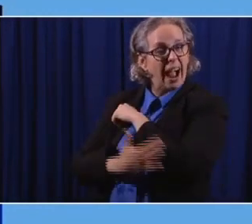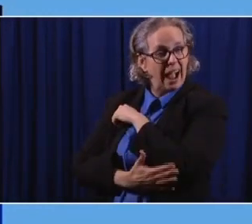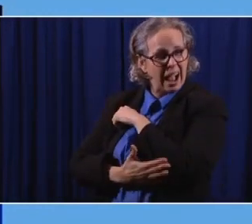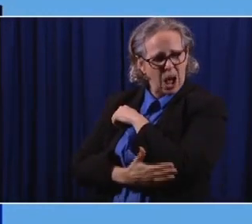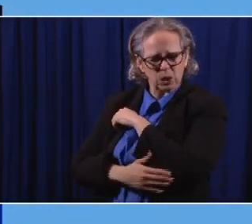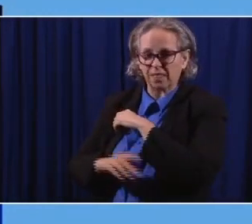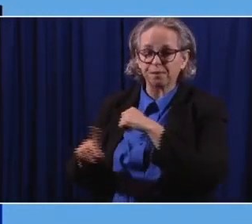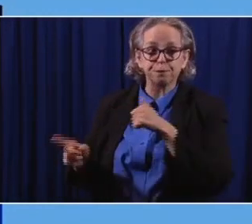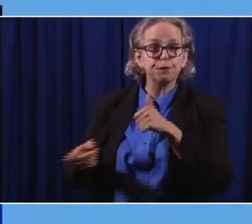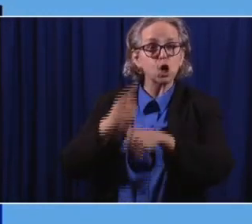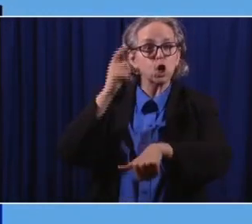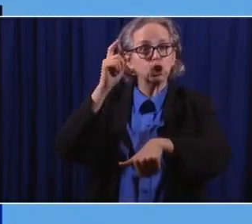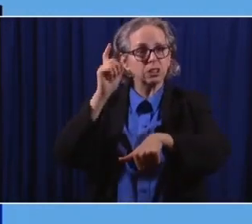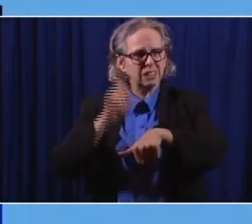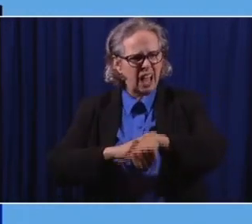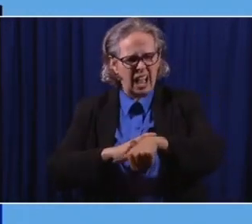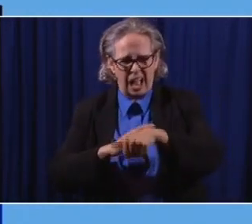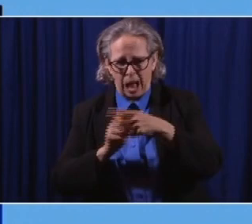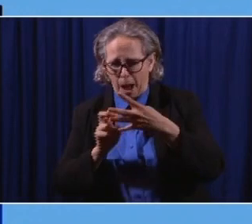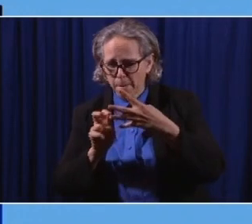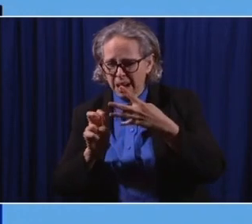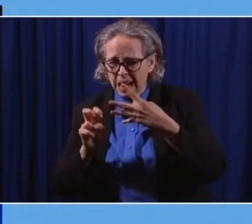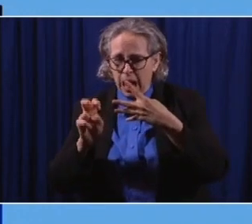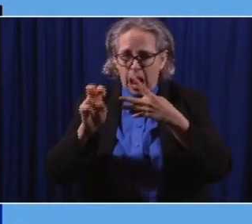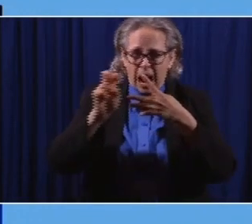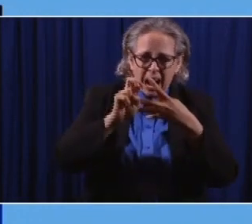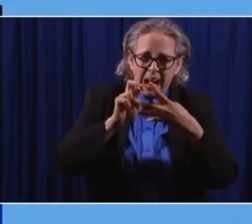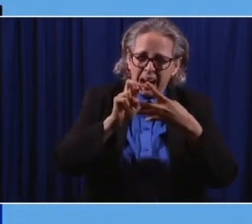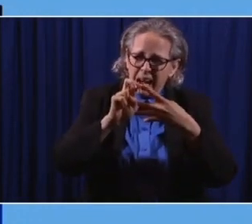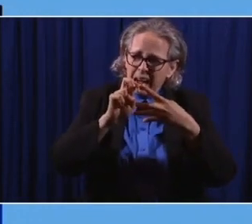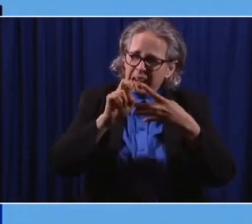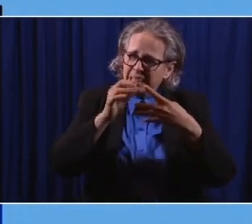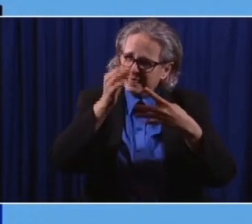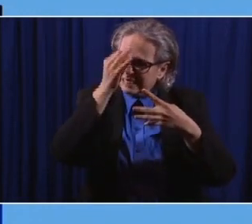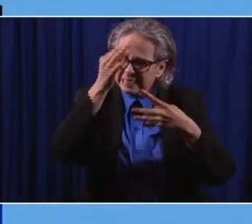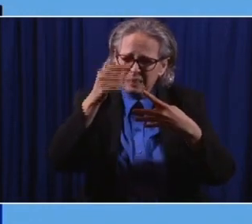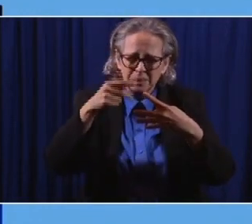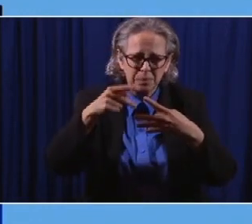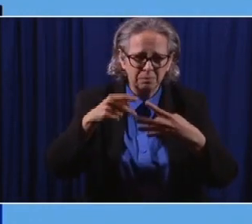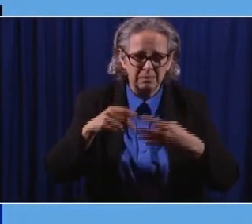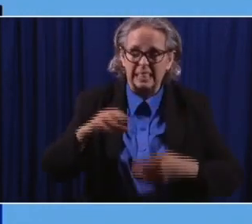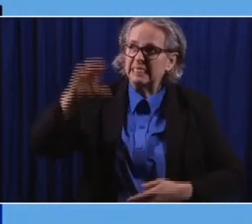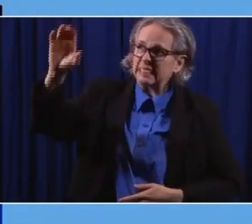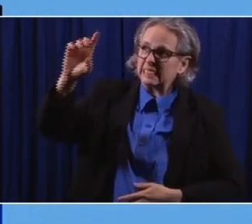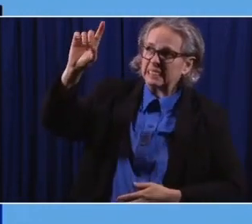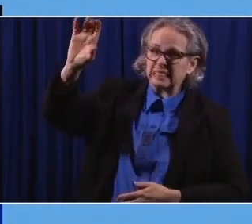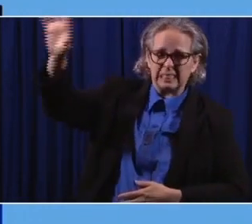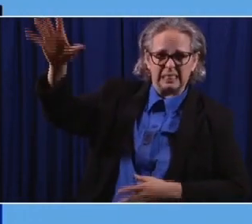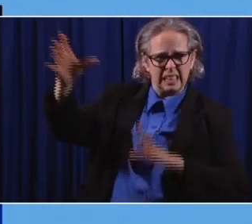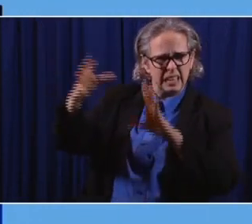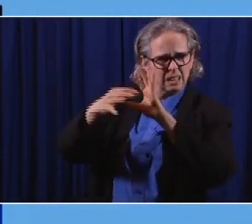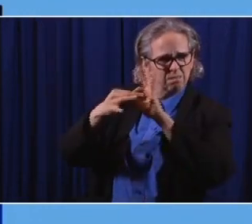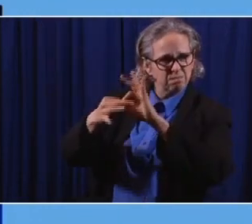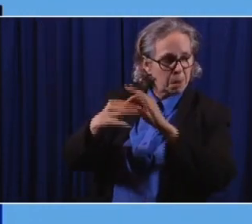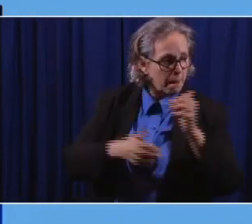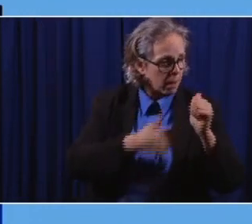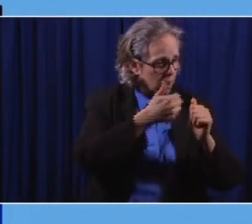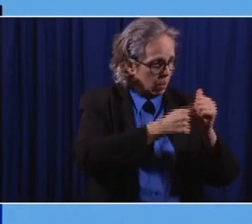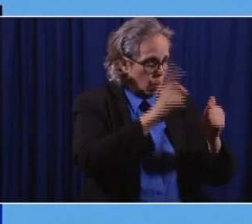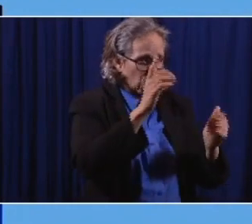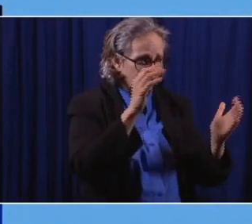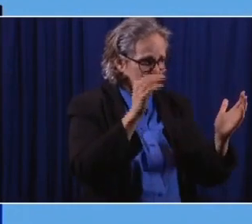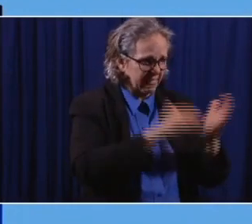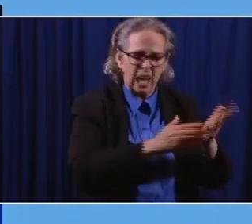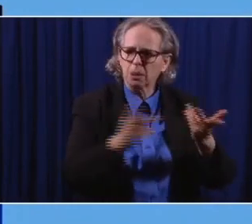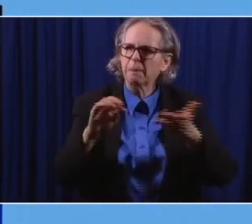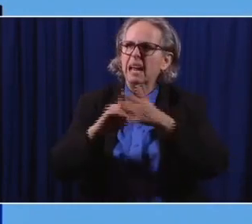alert system started 4 months ago. The county also exceeds the CDC's threshold for high incidence. Local health department officials report that